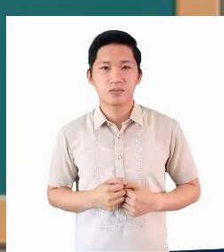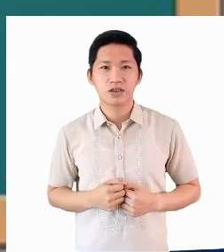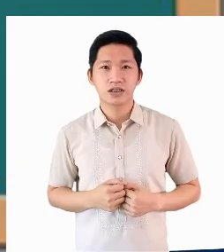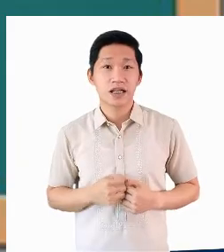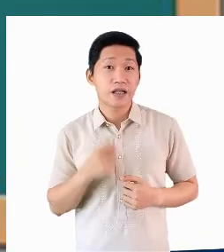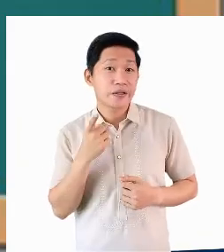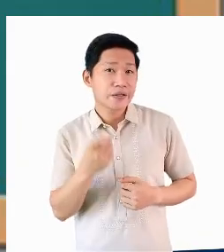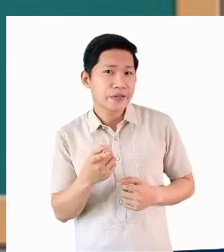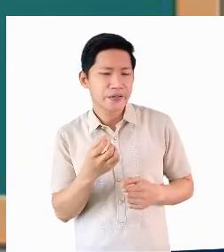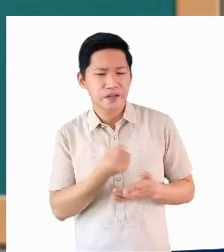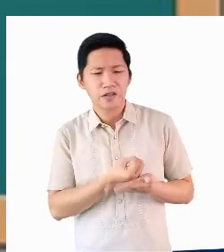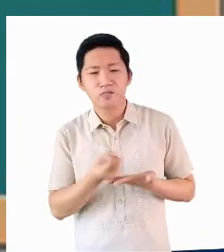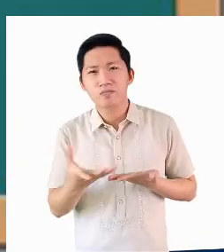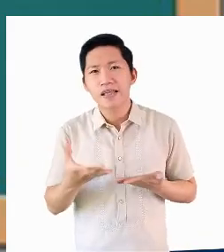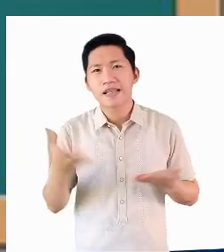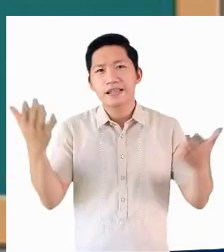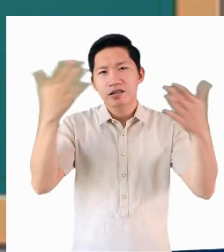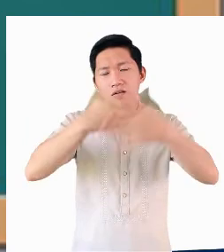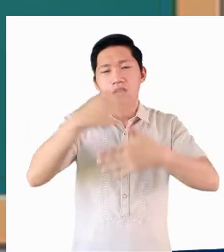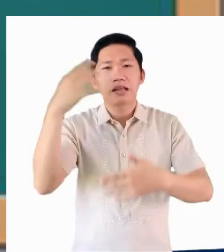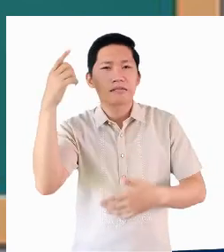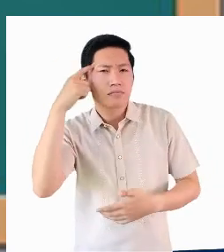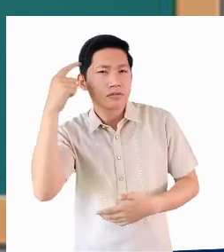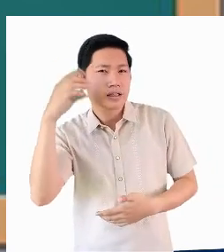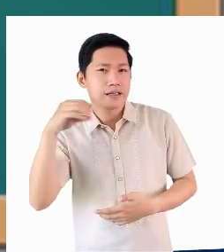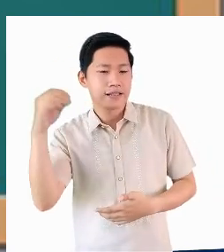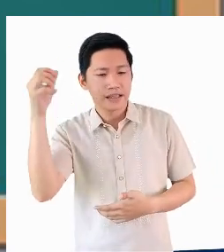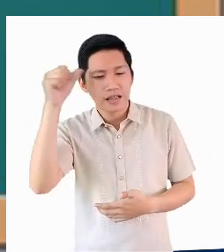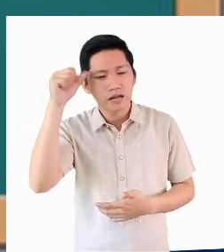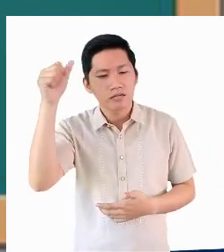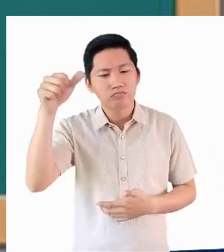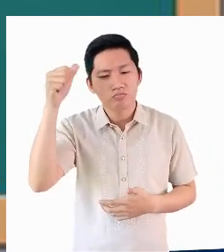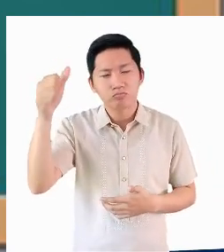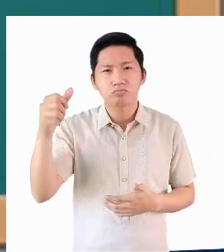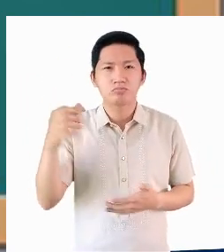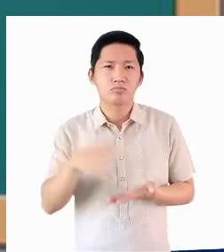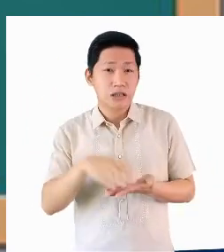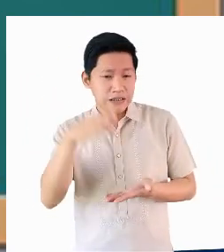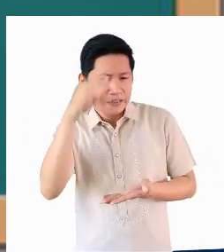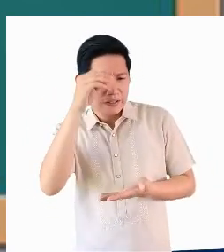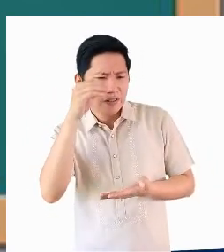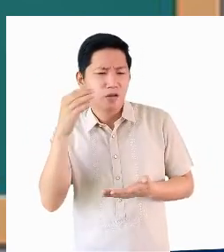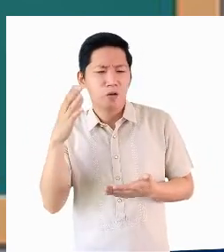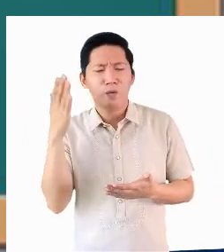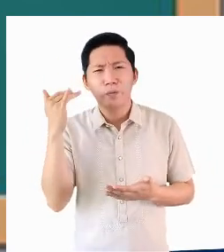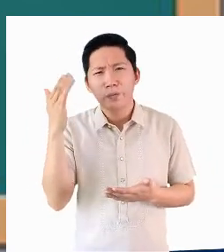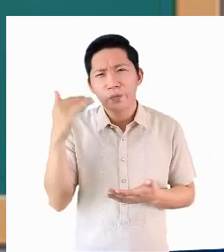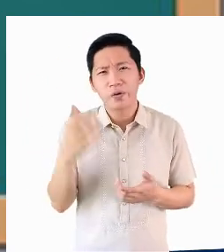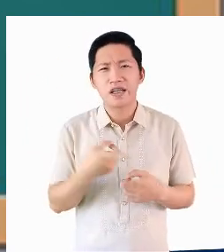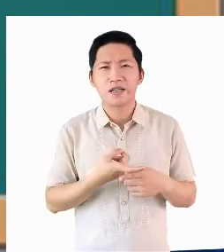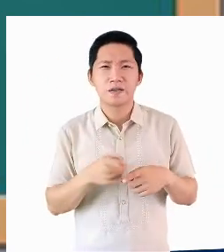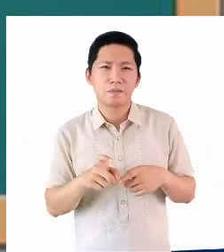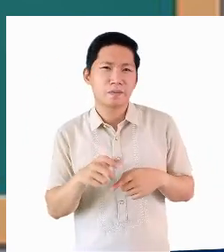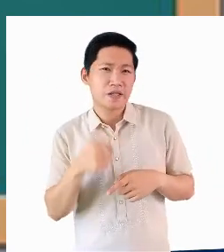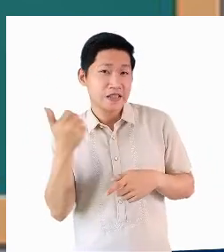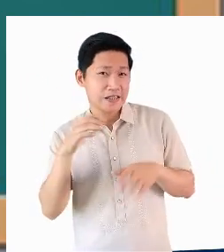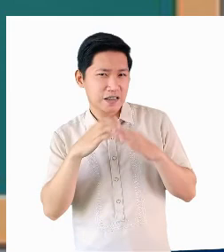You spent the night thinking and analyzing why a student from another class talked to you on your way home.